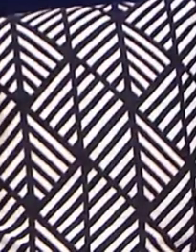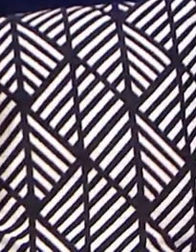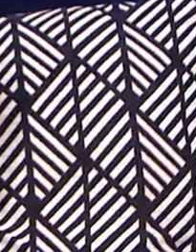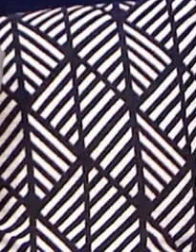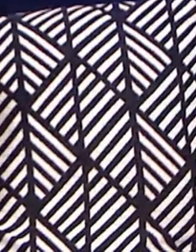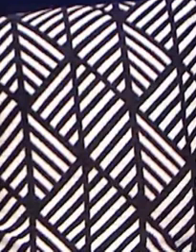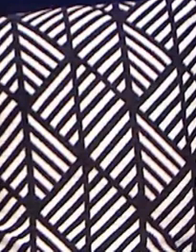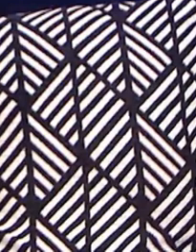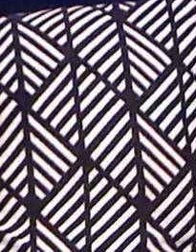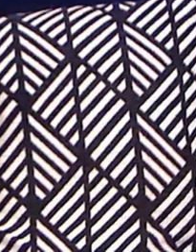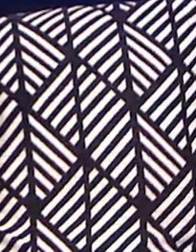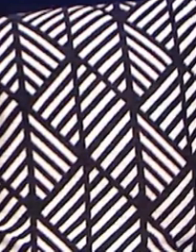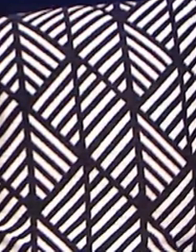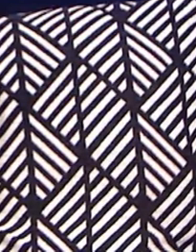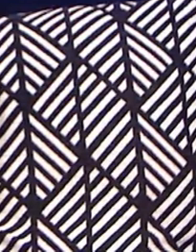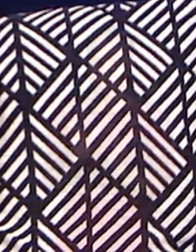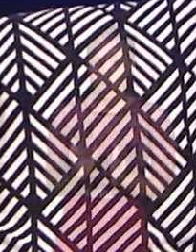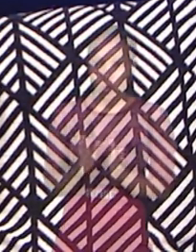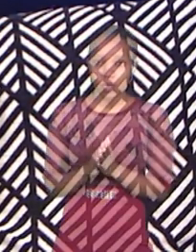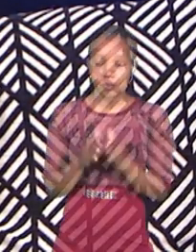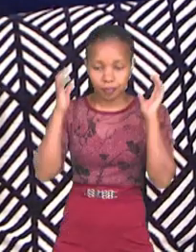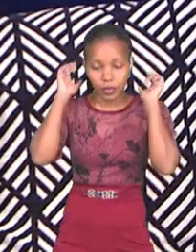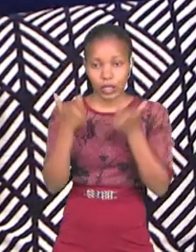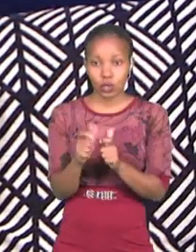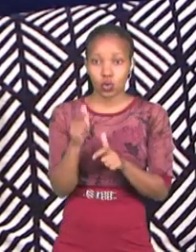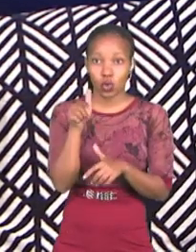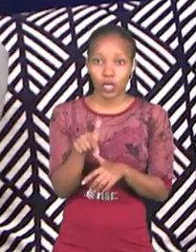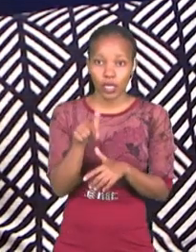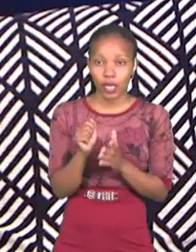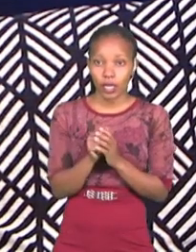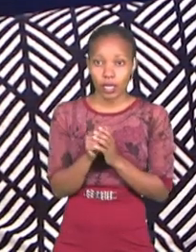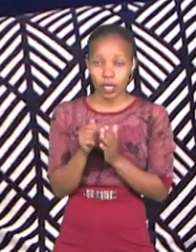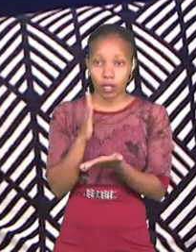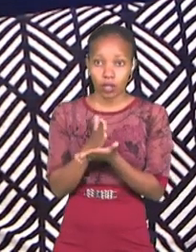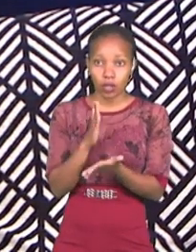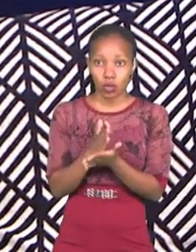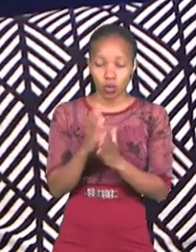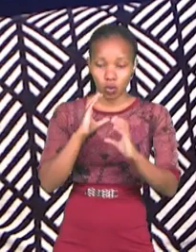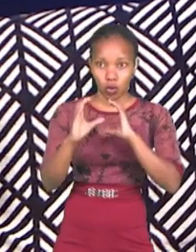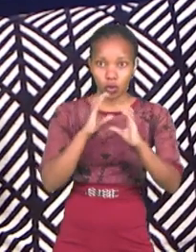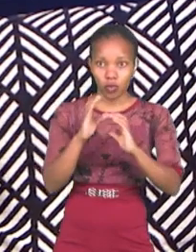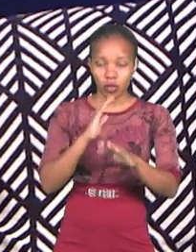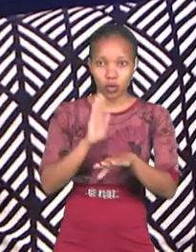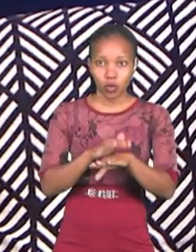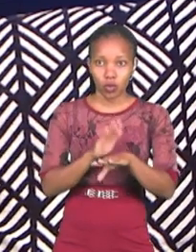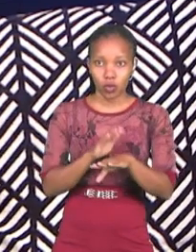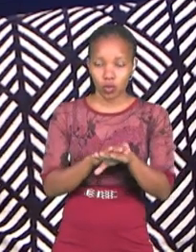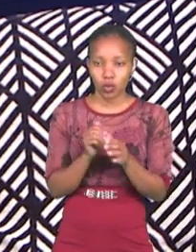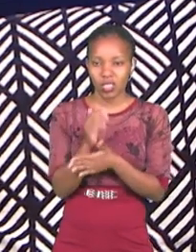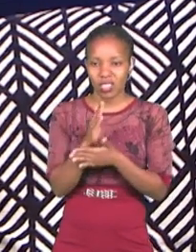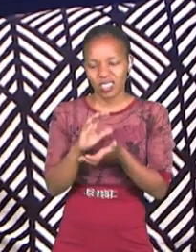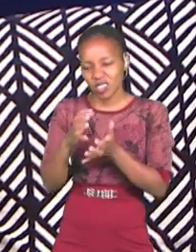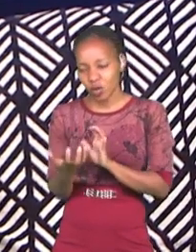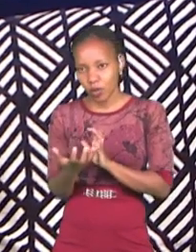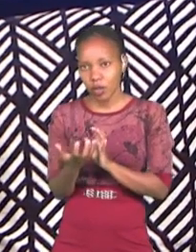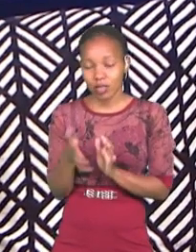Welcome back to Morning Life. Dr. Mahesh Gupta is with me in studio, and trust me, the next conversation will kind of be weird also. And as a